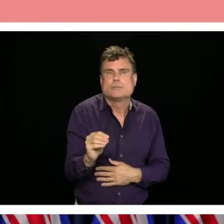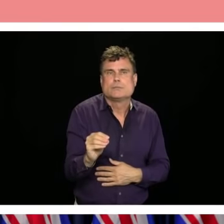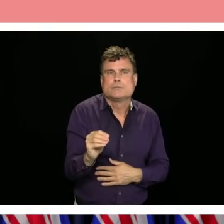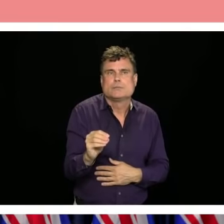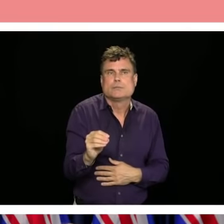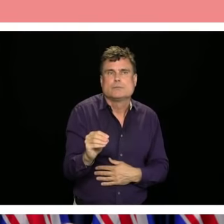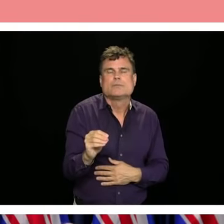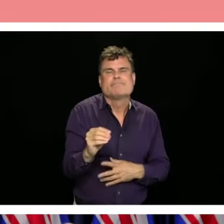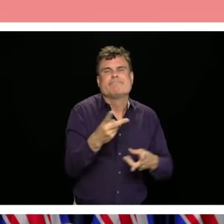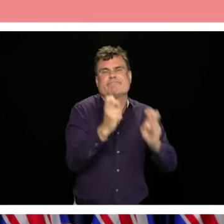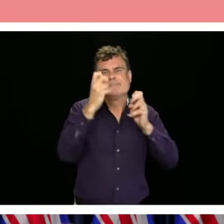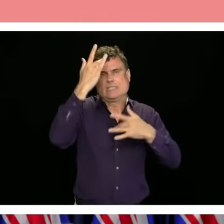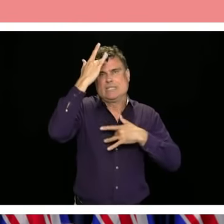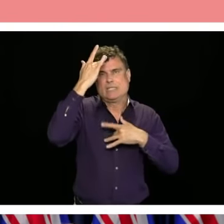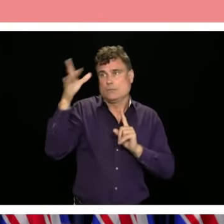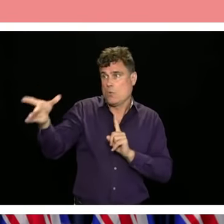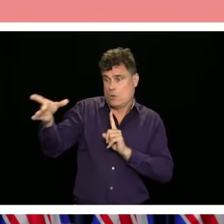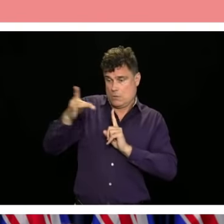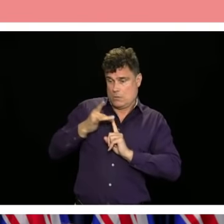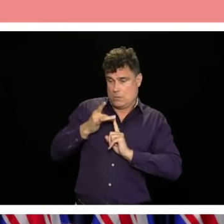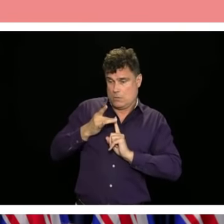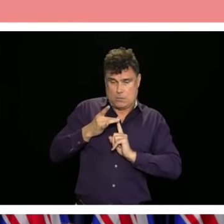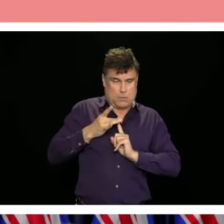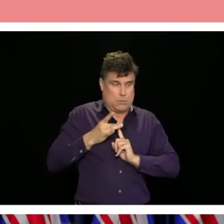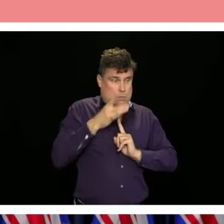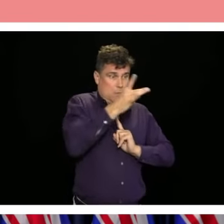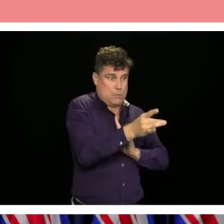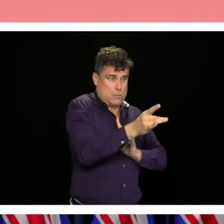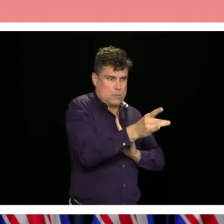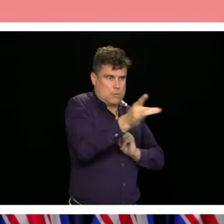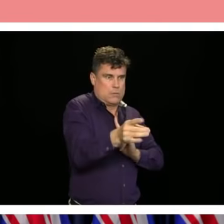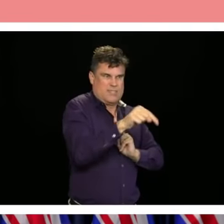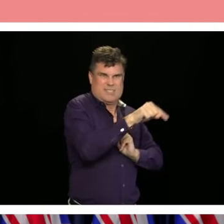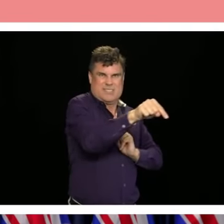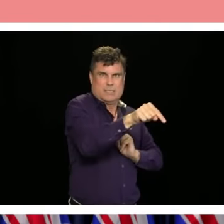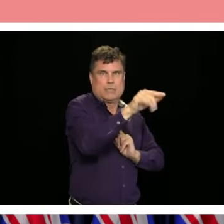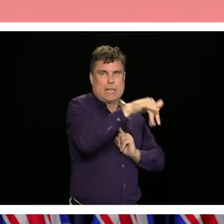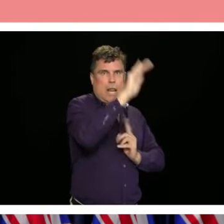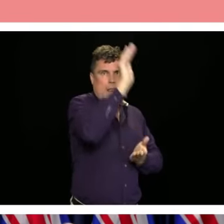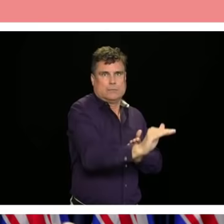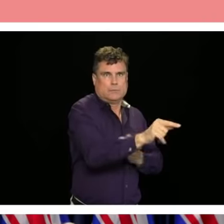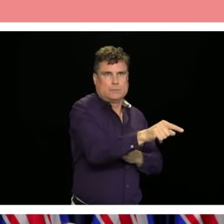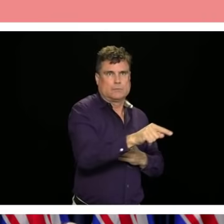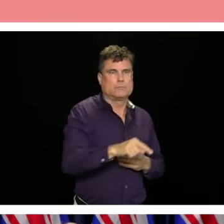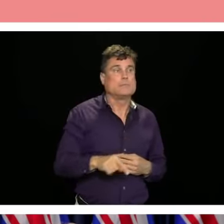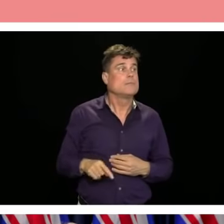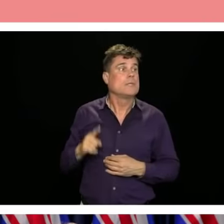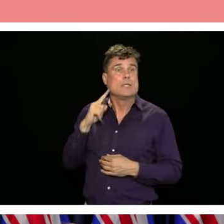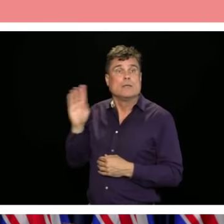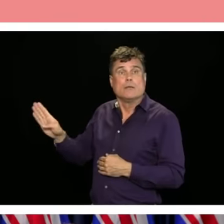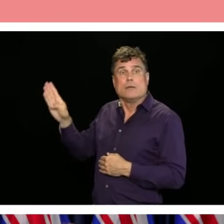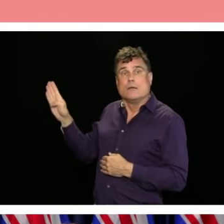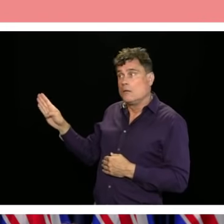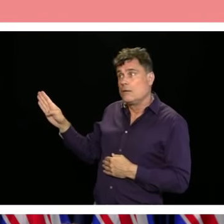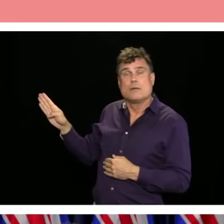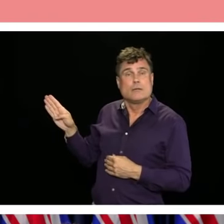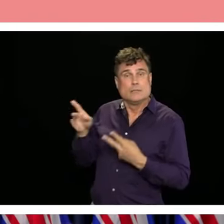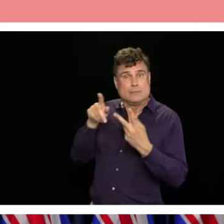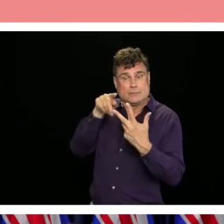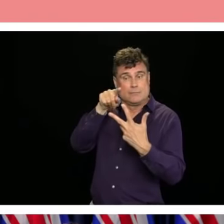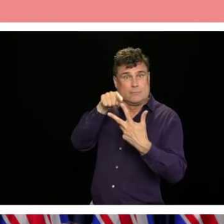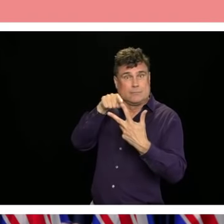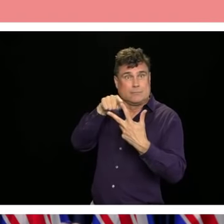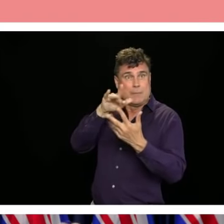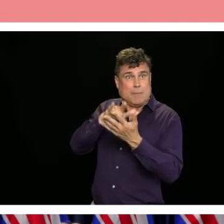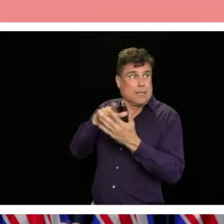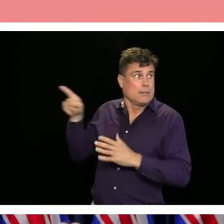plus who were contacts, close contacts of a case, only 2% developed the illness themselves.